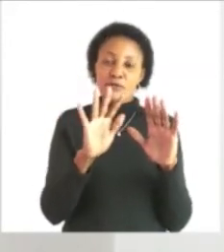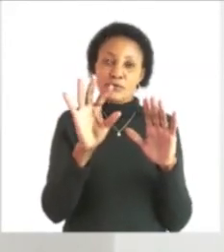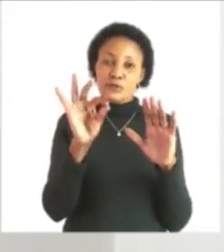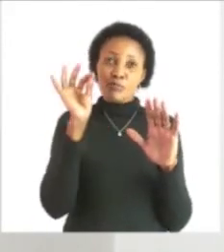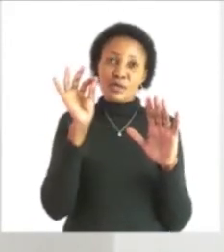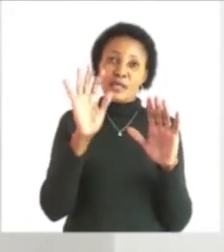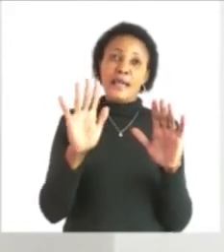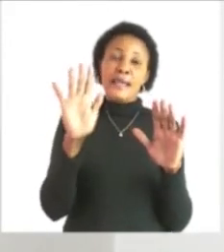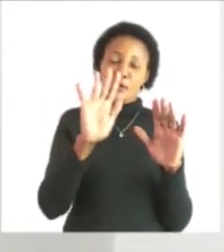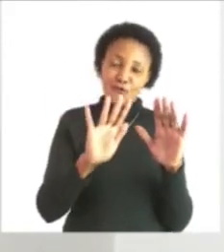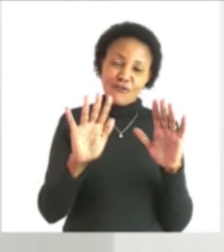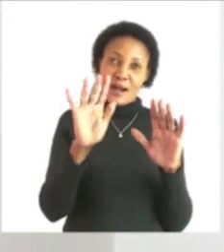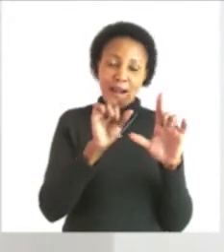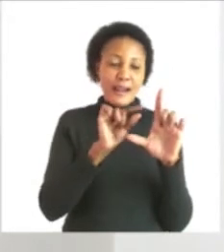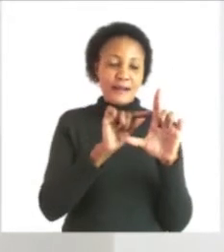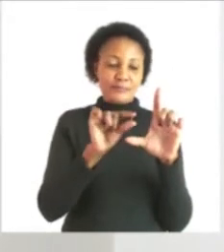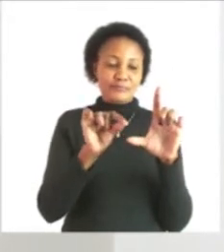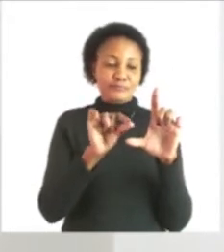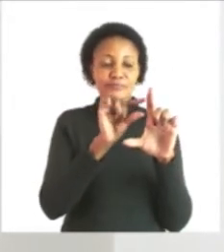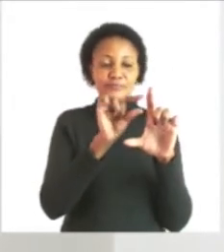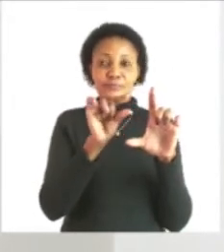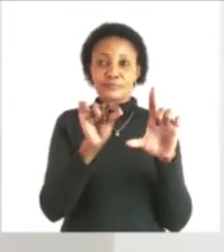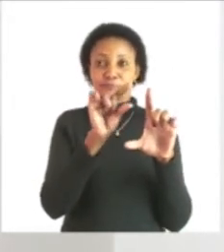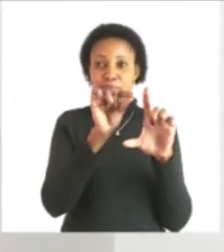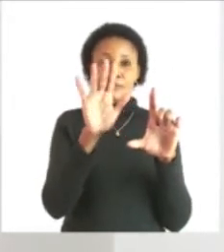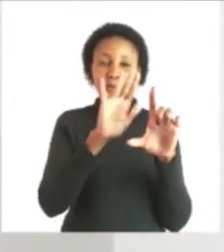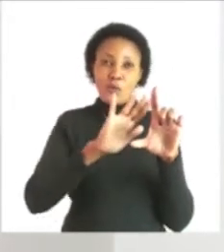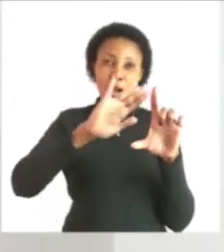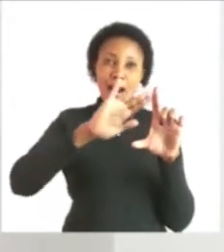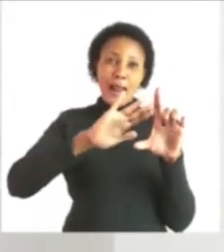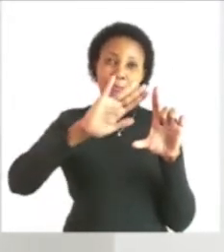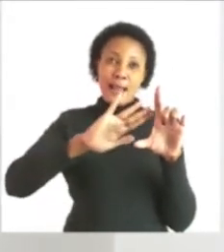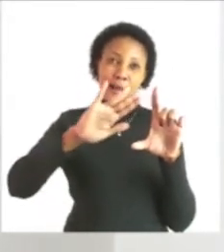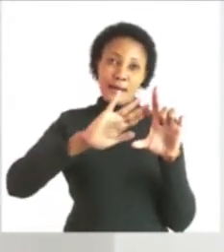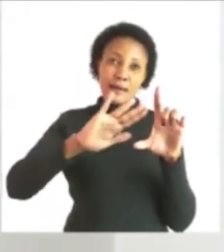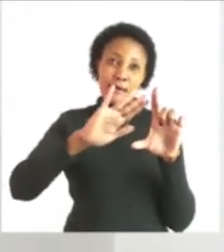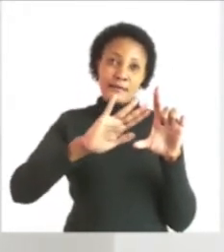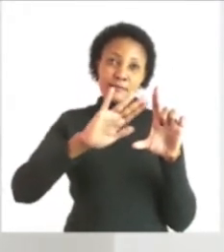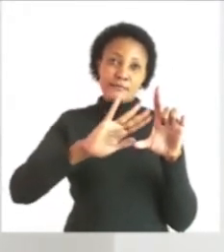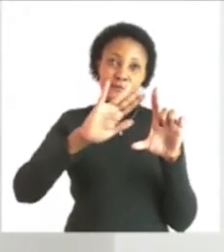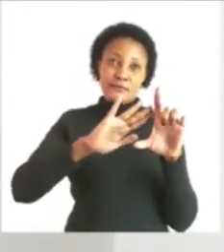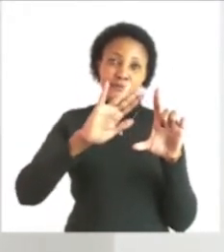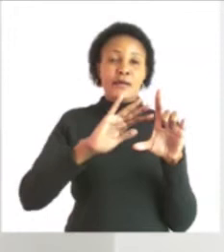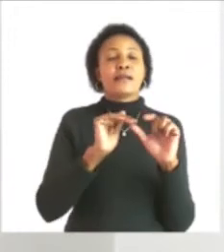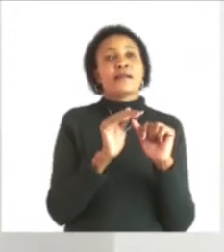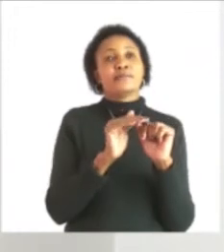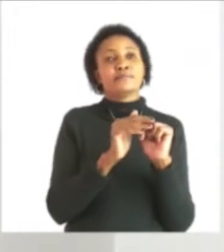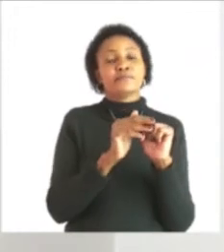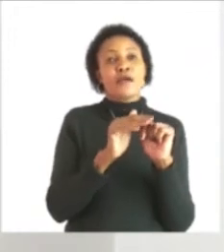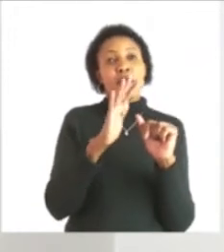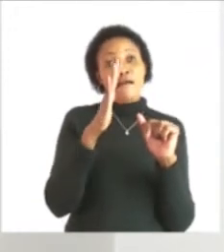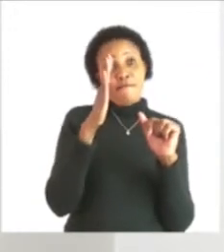going to color in. I'm not doing it perfectly, but I know that you are going to do it